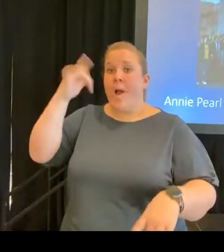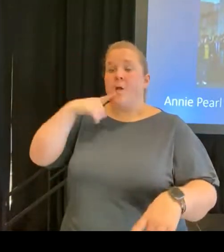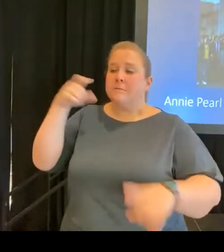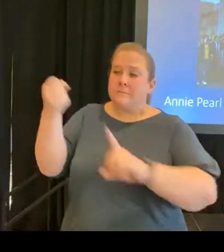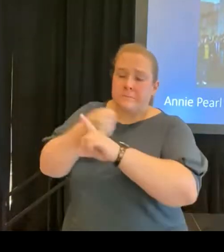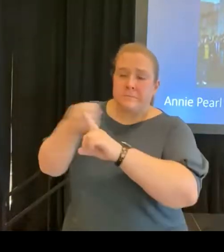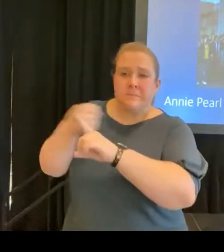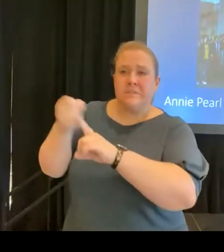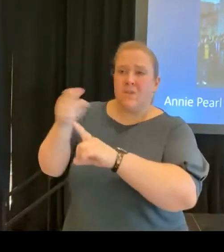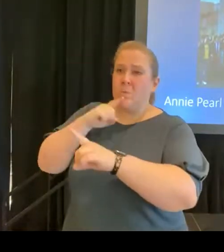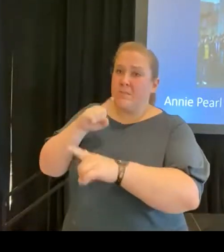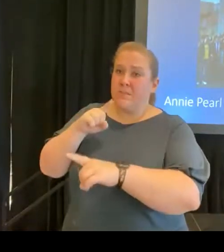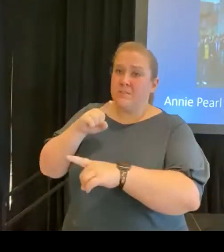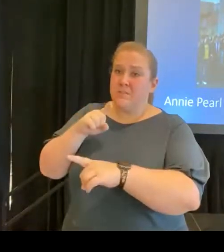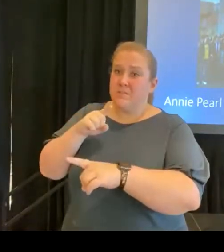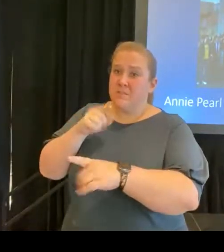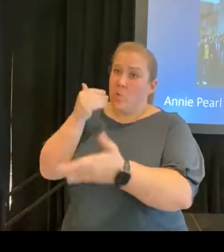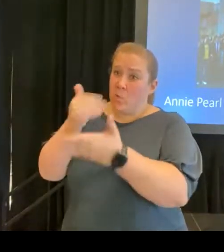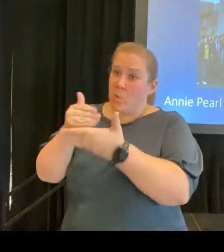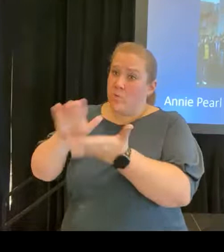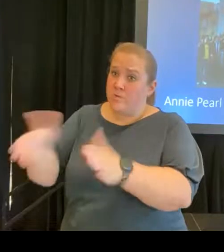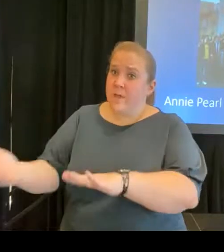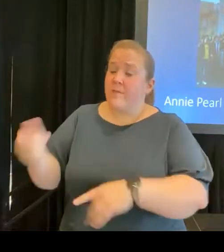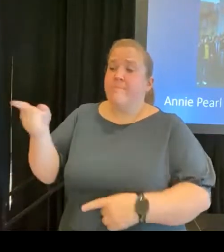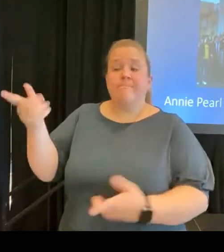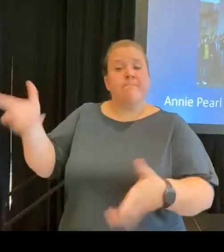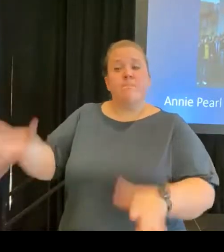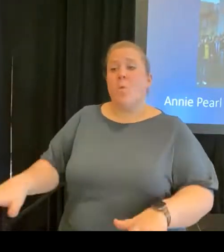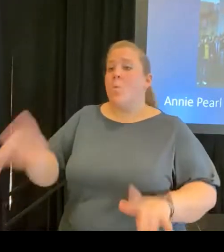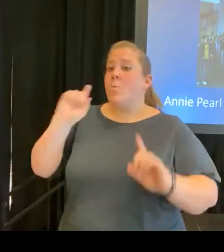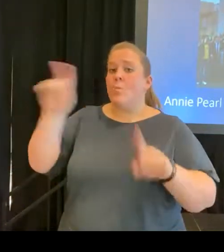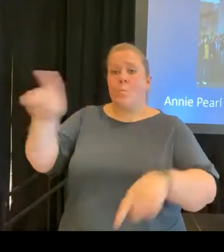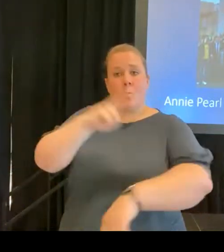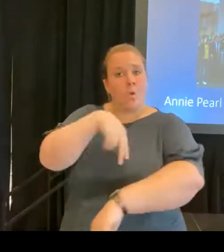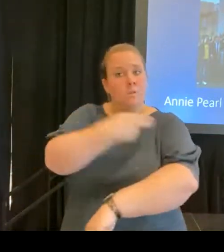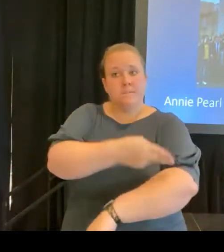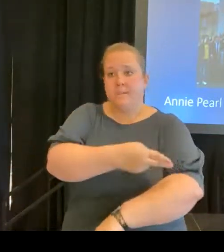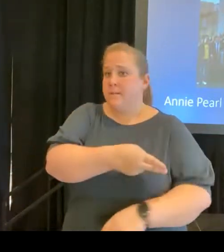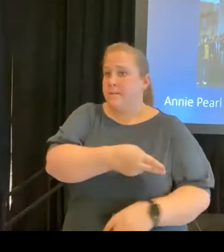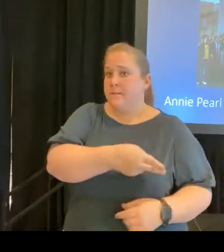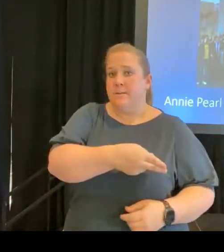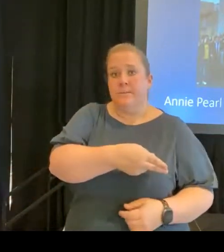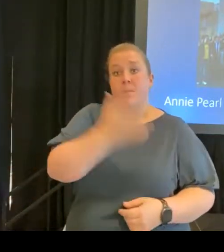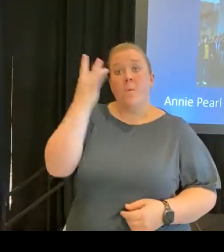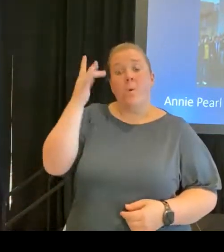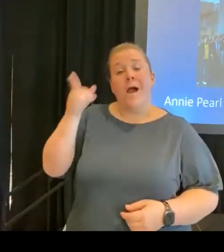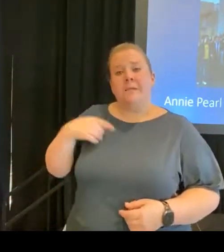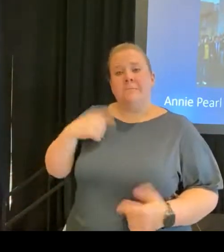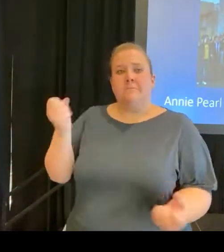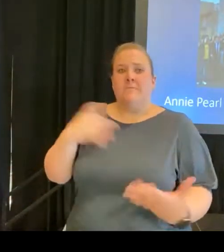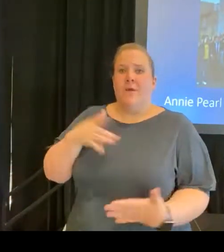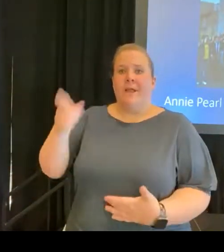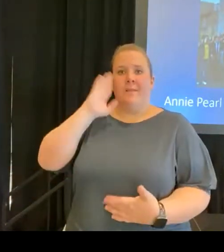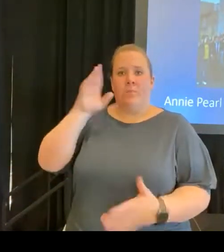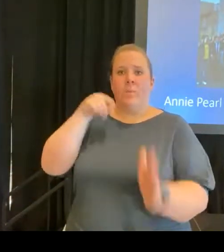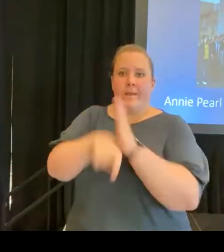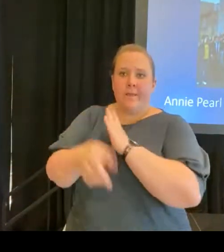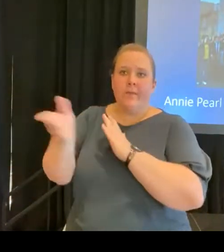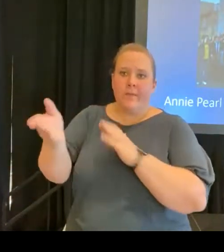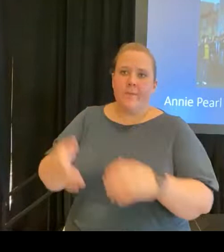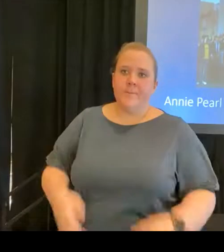life. And he didn't want to go to the hospital because he was afraid they were going to kill